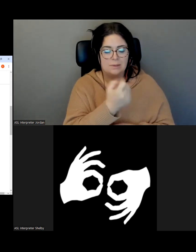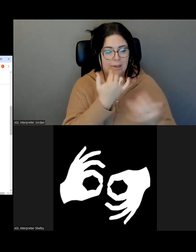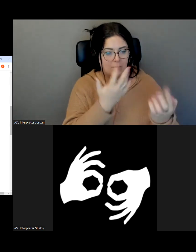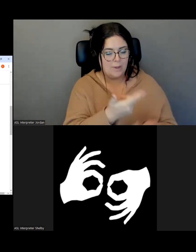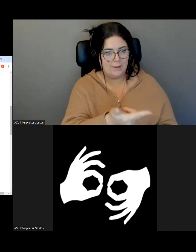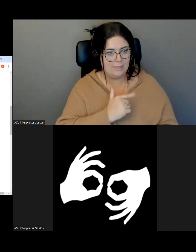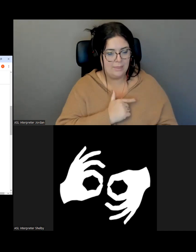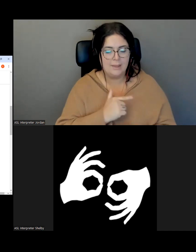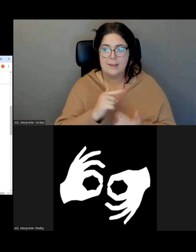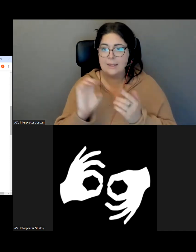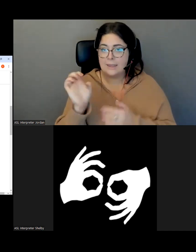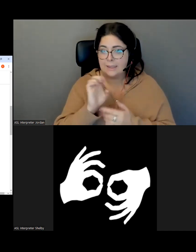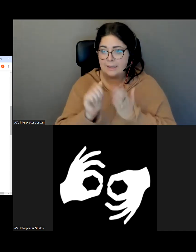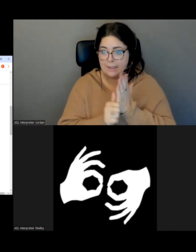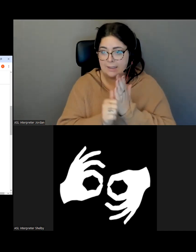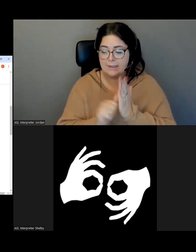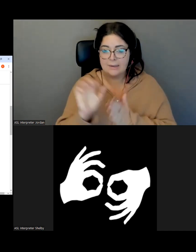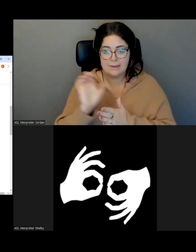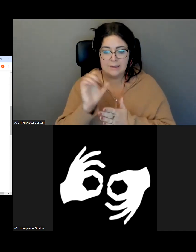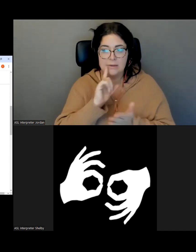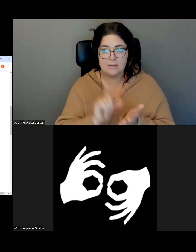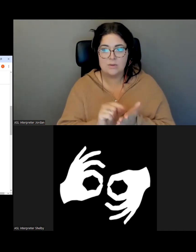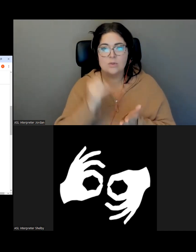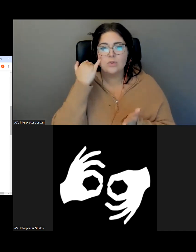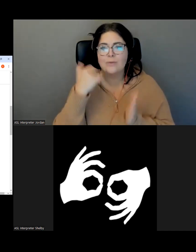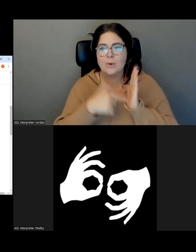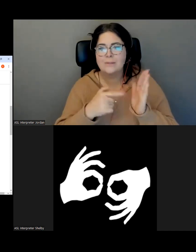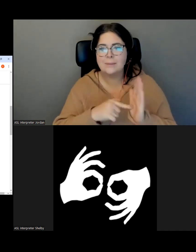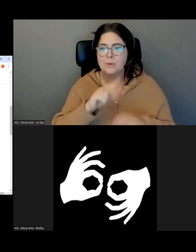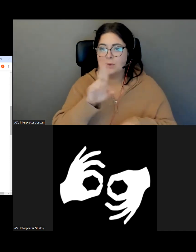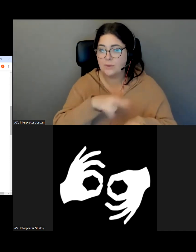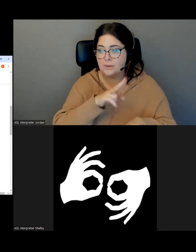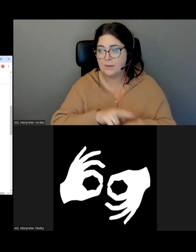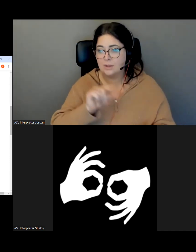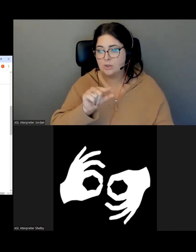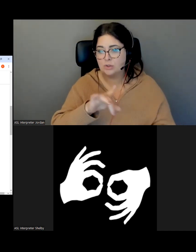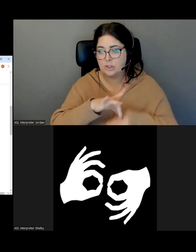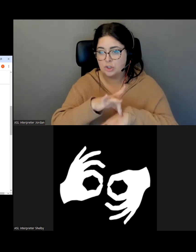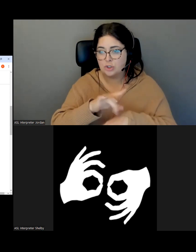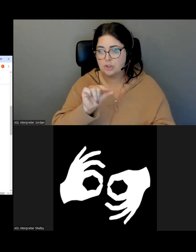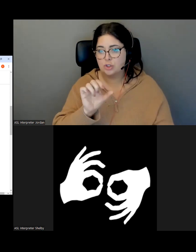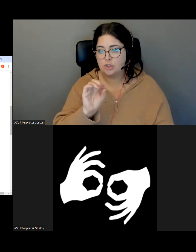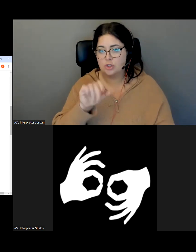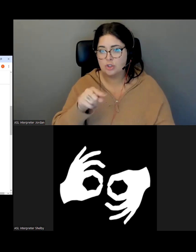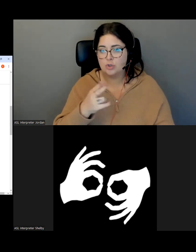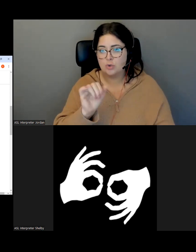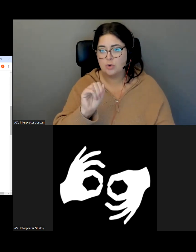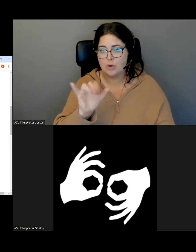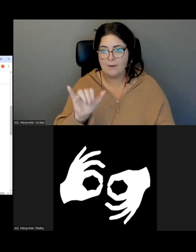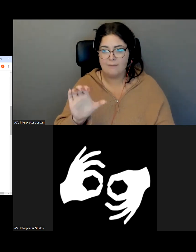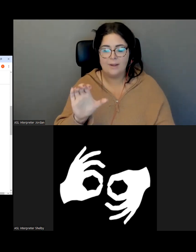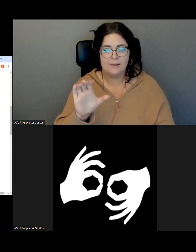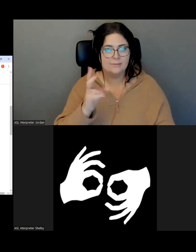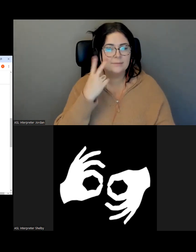and e-magazines. So maybe I want to look at the National Geographic latest magazines and it'll take